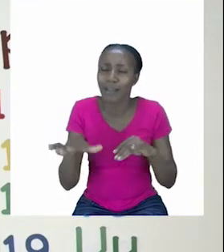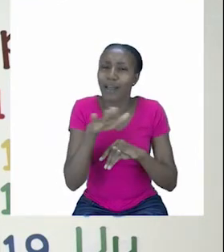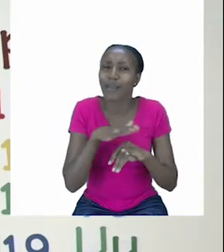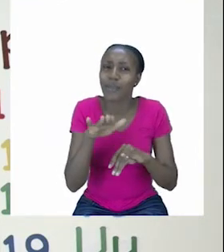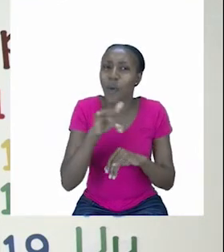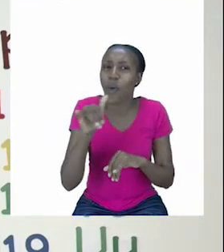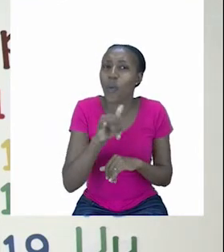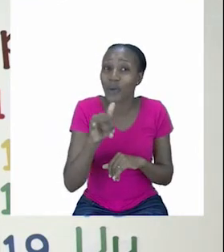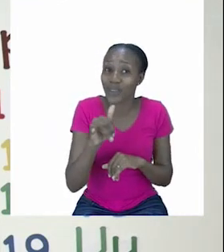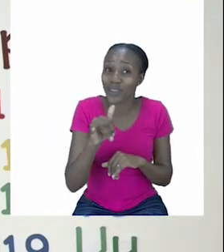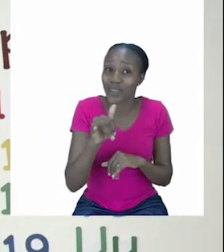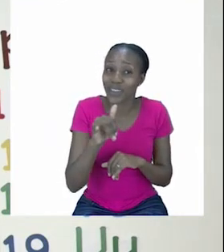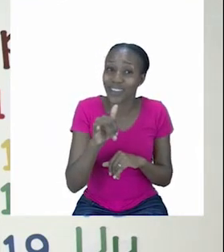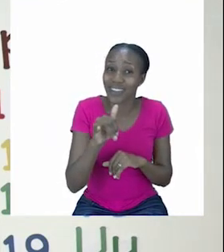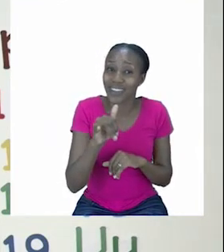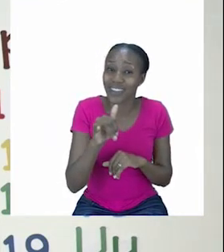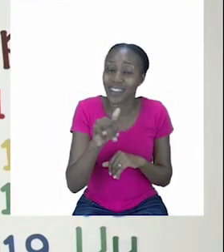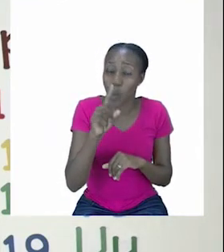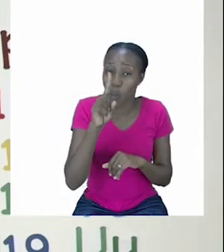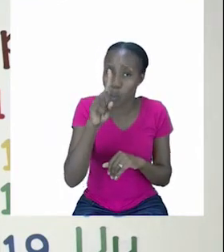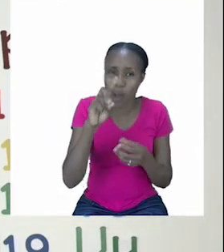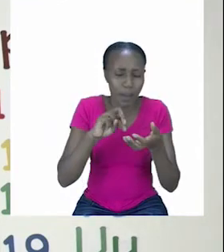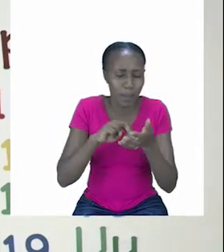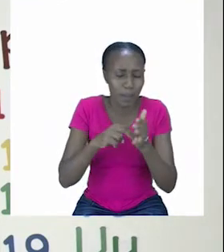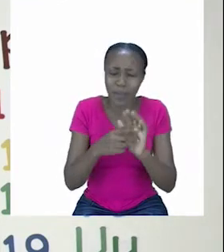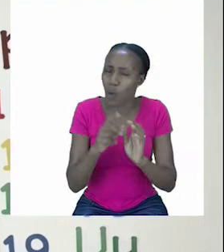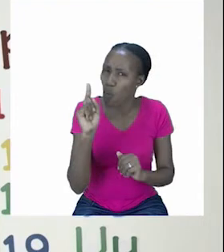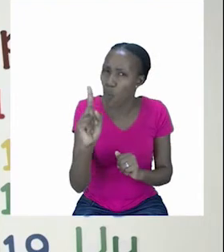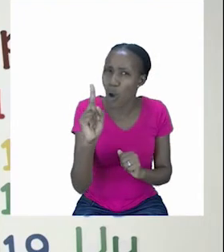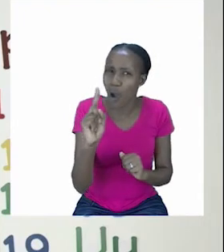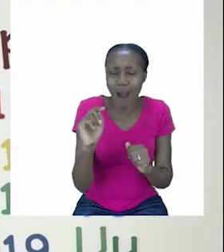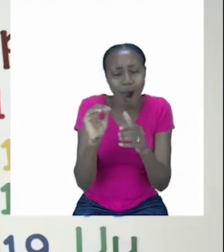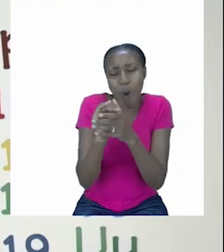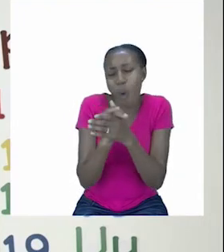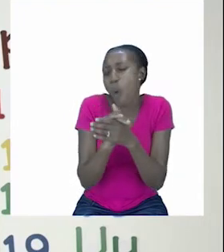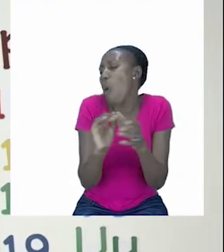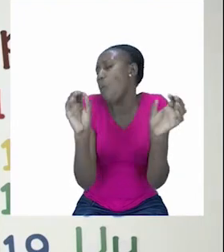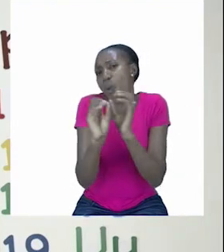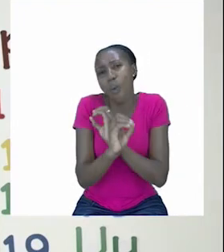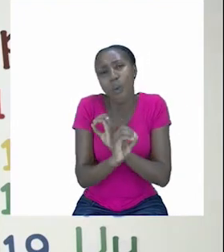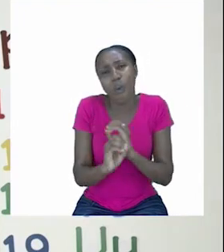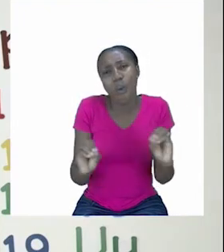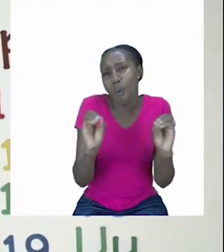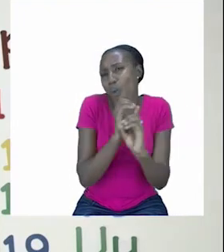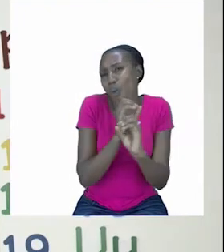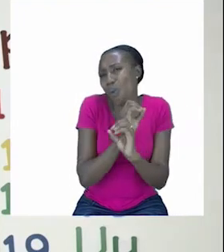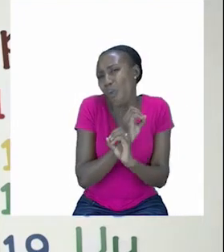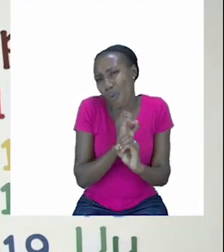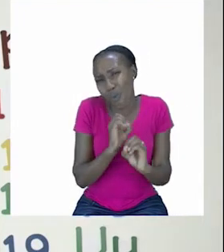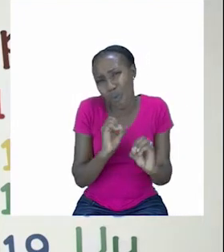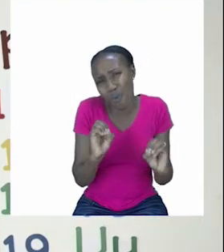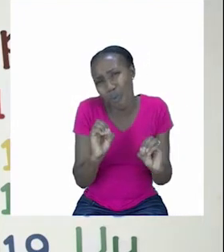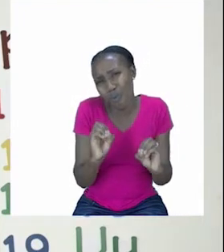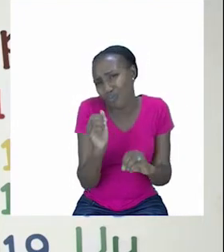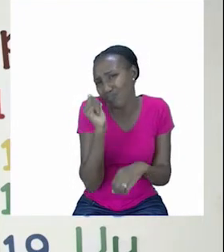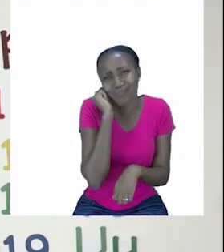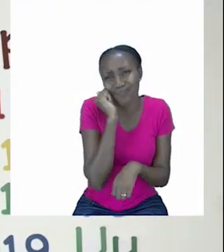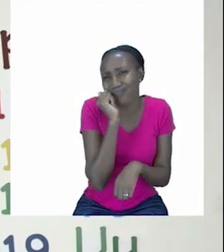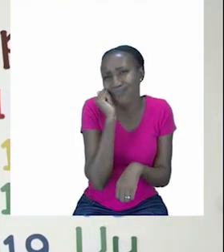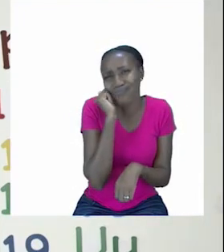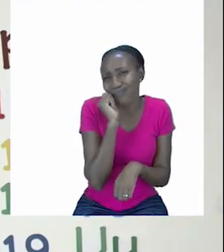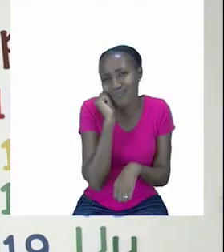that it stands alone. It has no friends at all. Oh, poor number